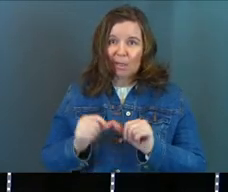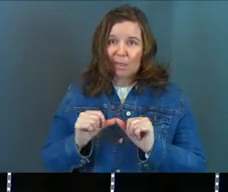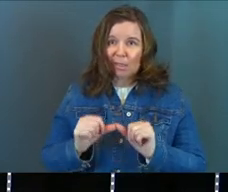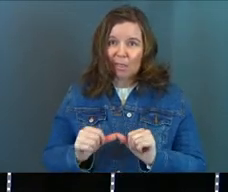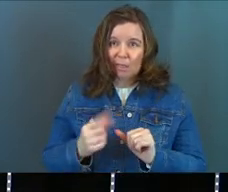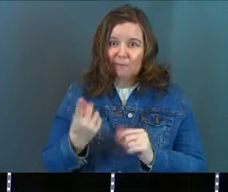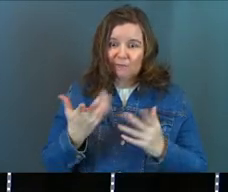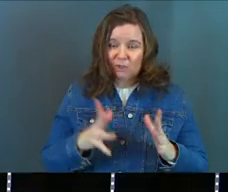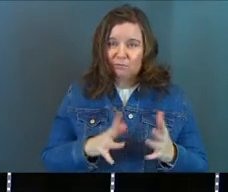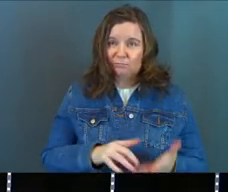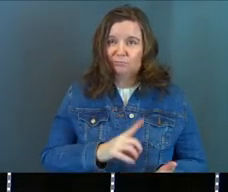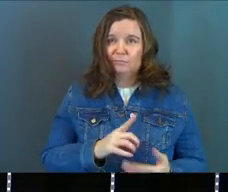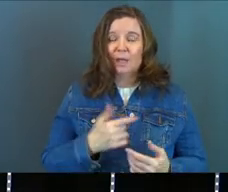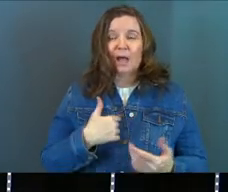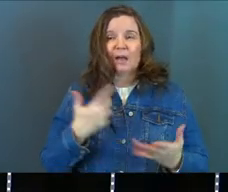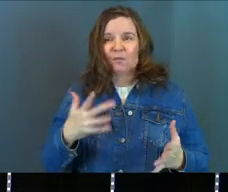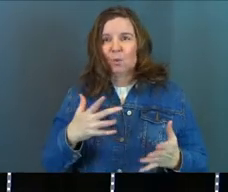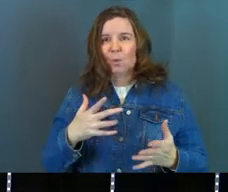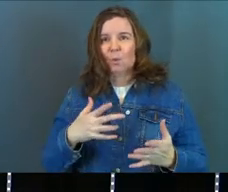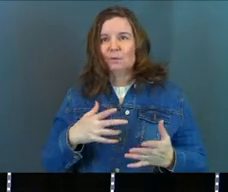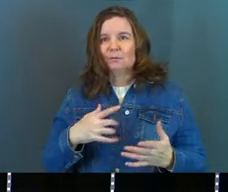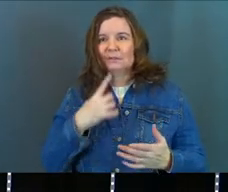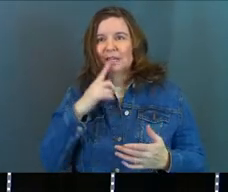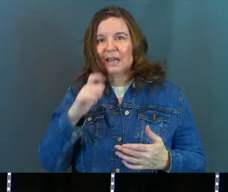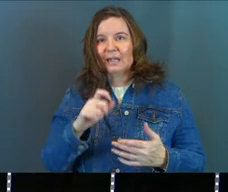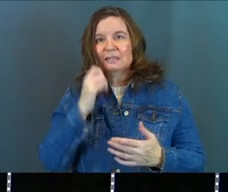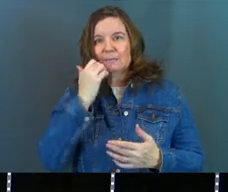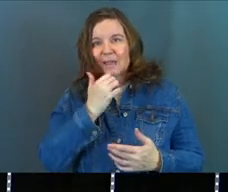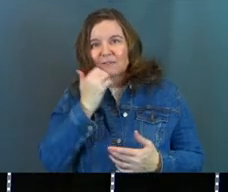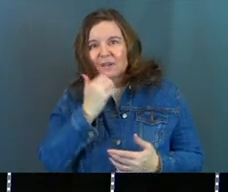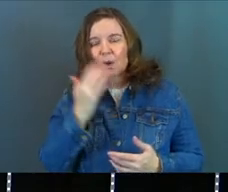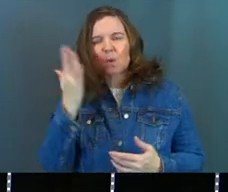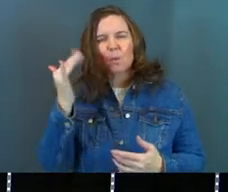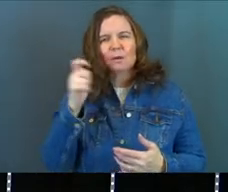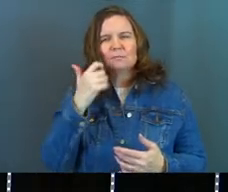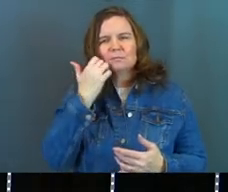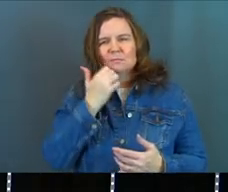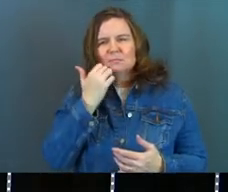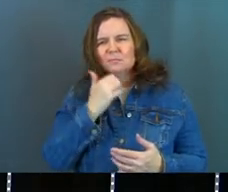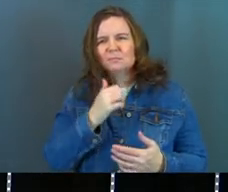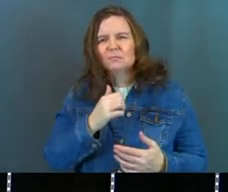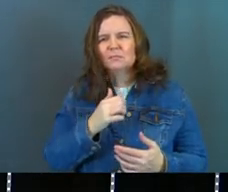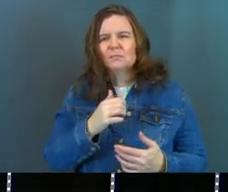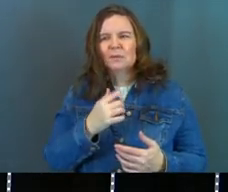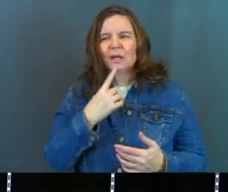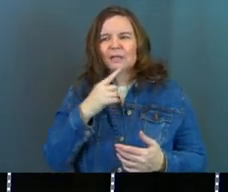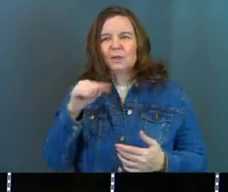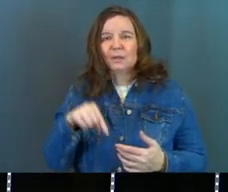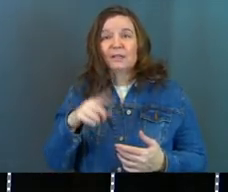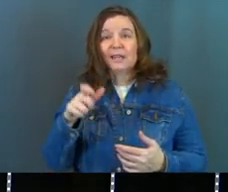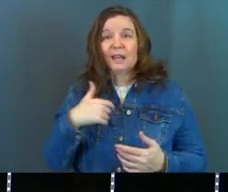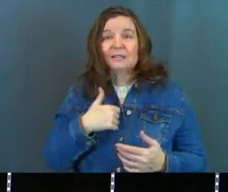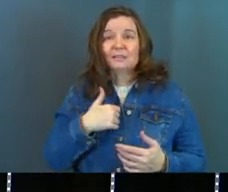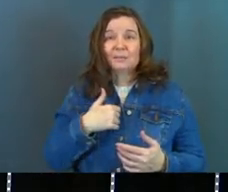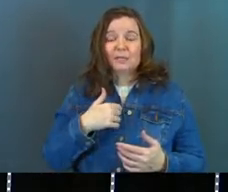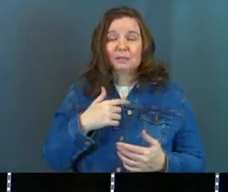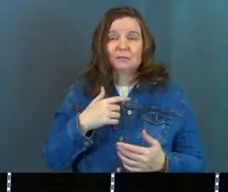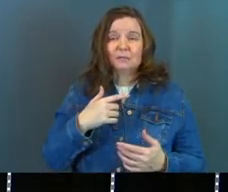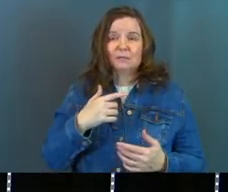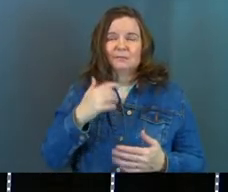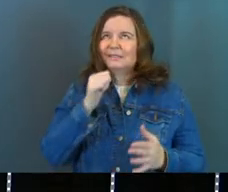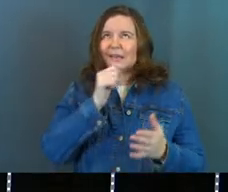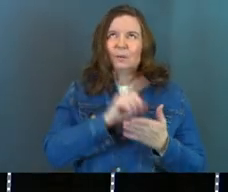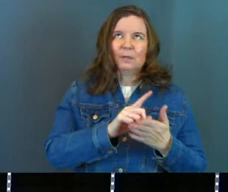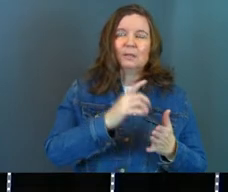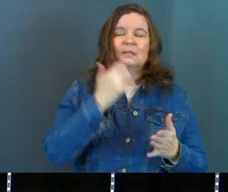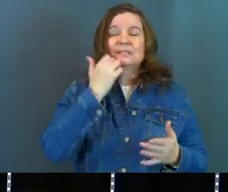And I mean, I've already kind of hit this. It's got to be weekly. Why does it have to be weekly? I'll tell you this. It's got to be weekly, or